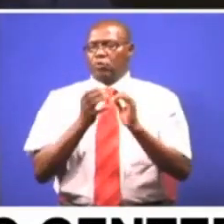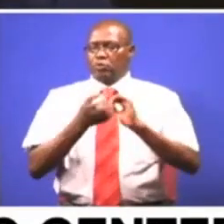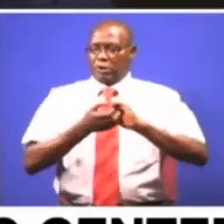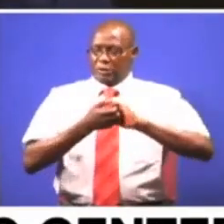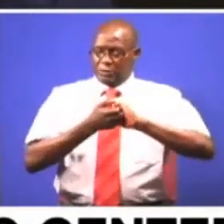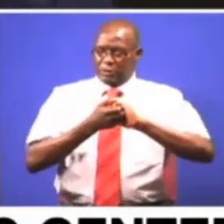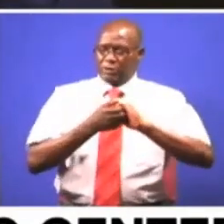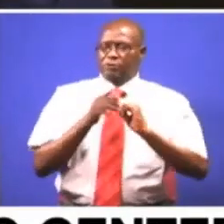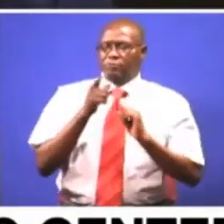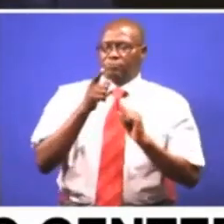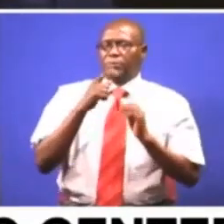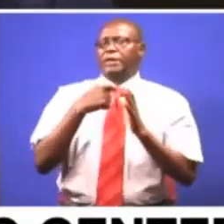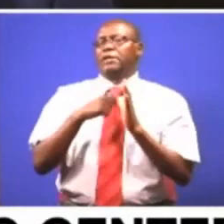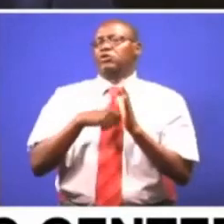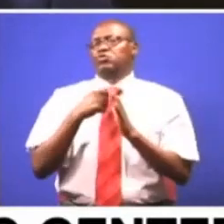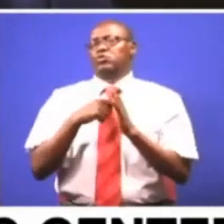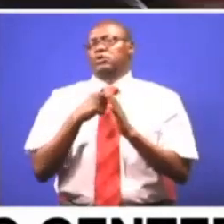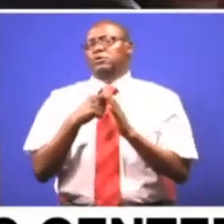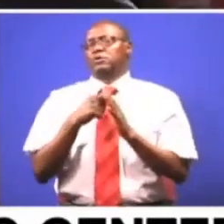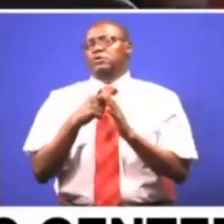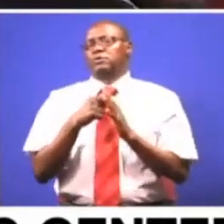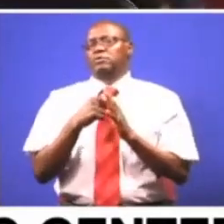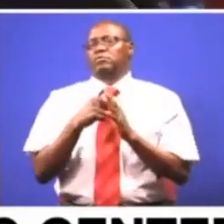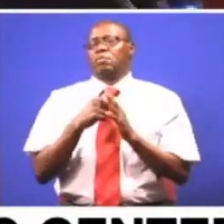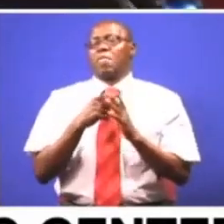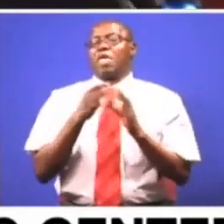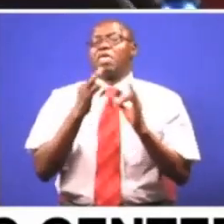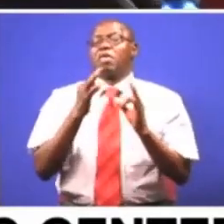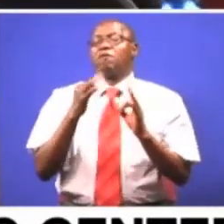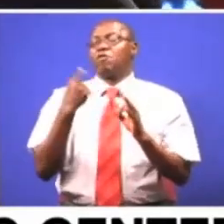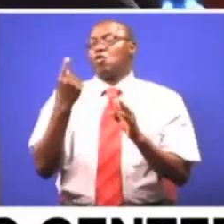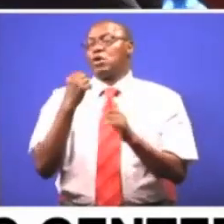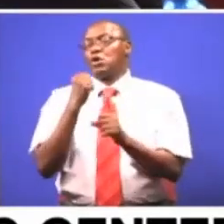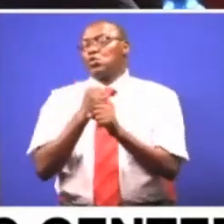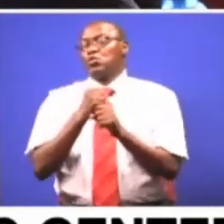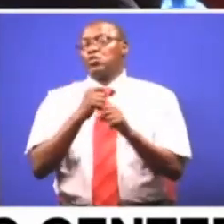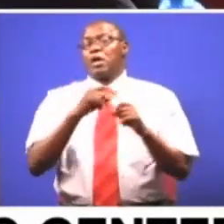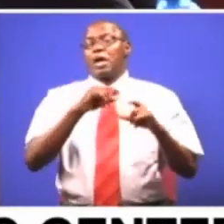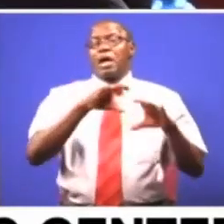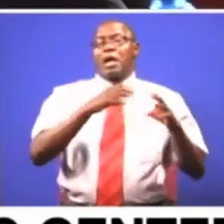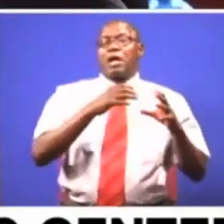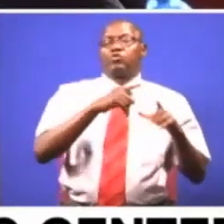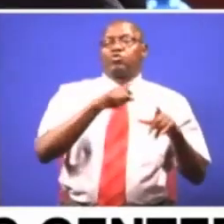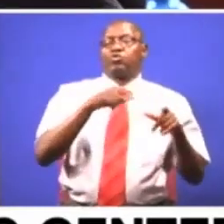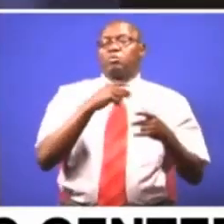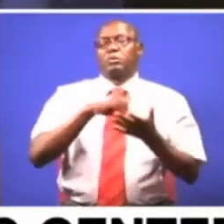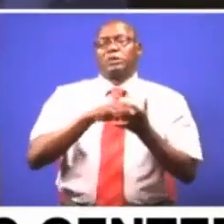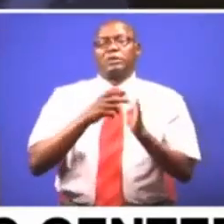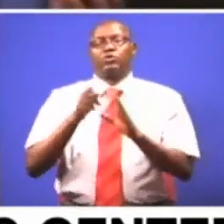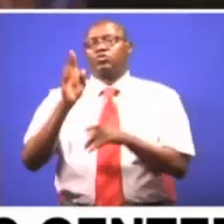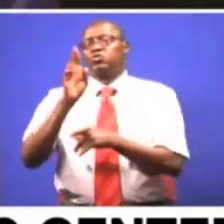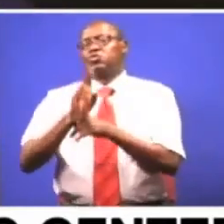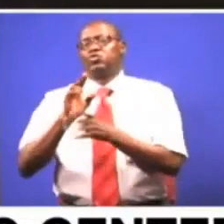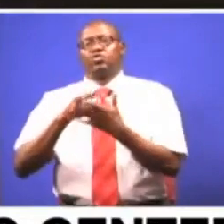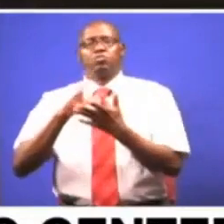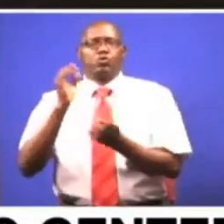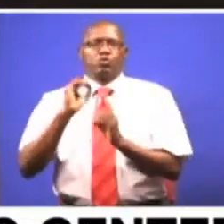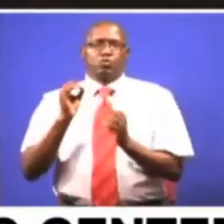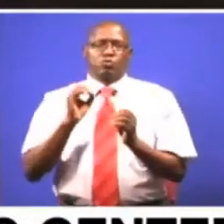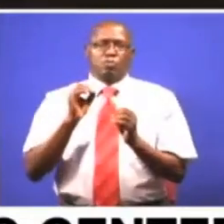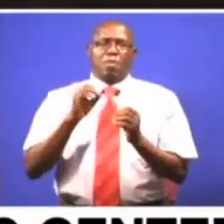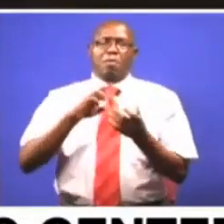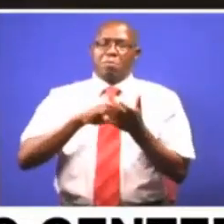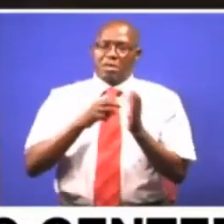You're never really of much use if all you do is in the classroom. So every department is encouraged to engage